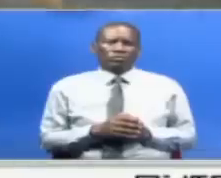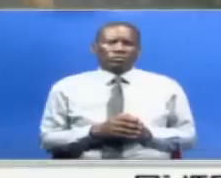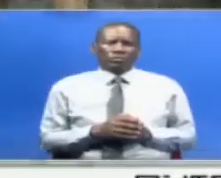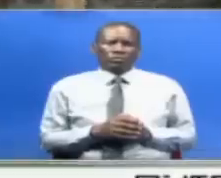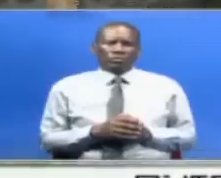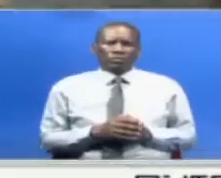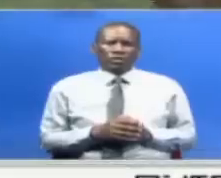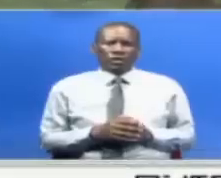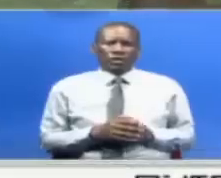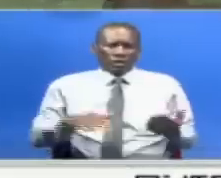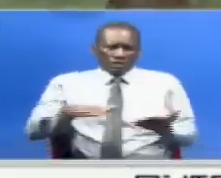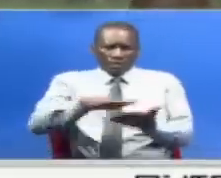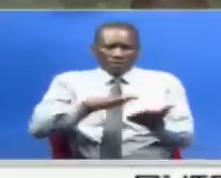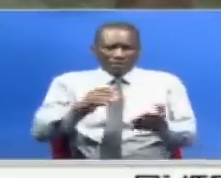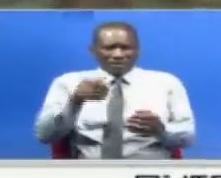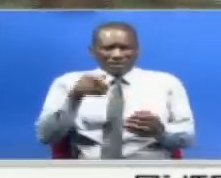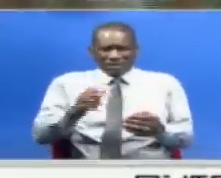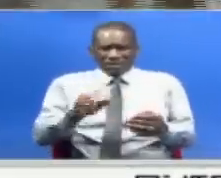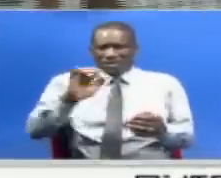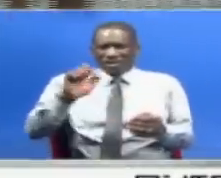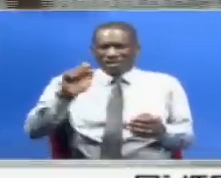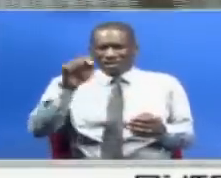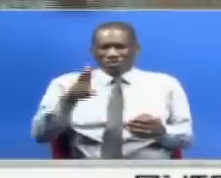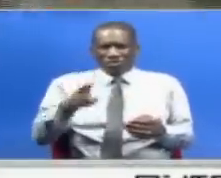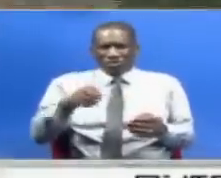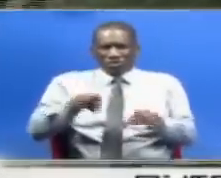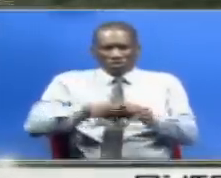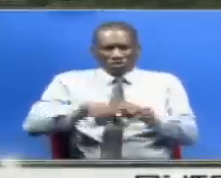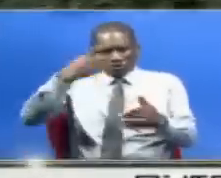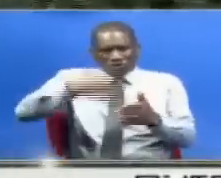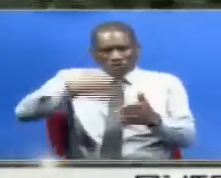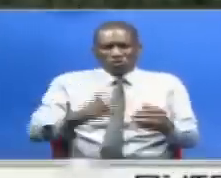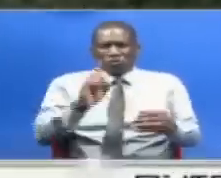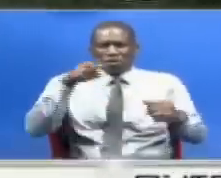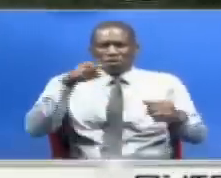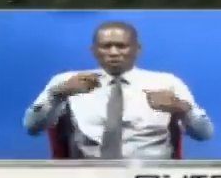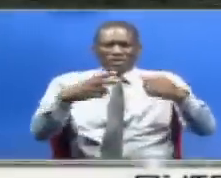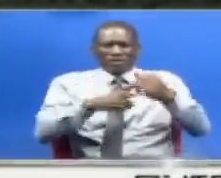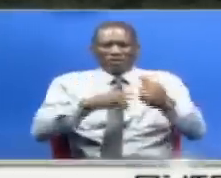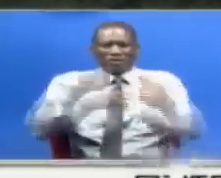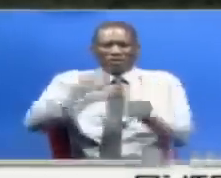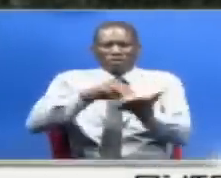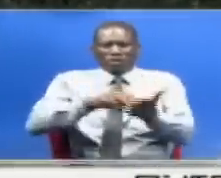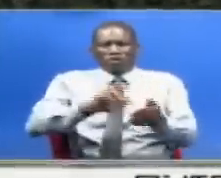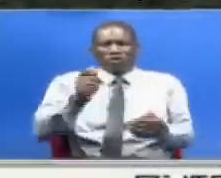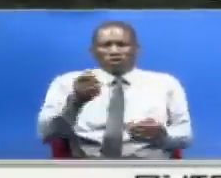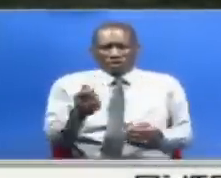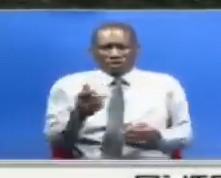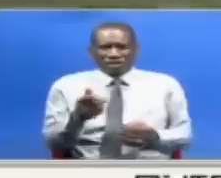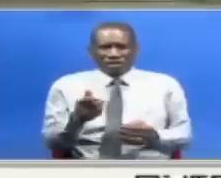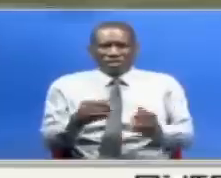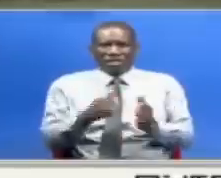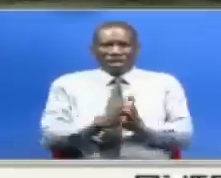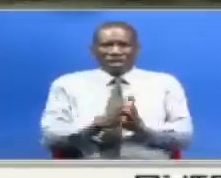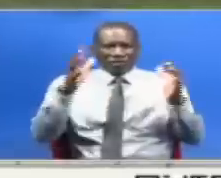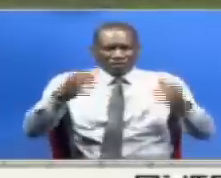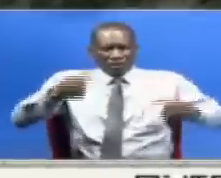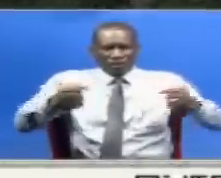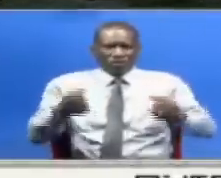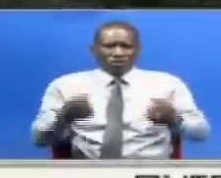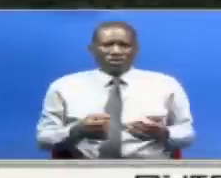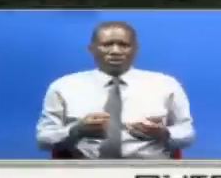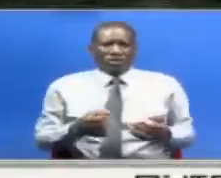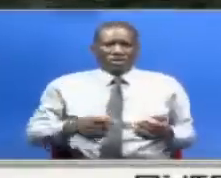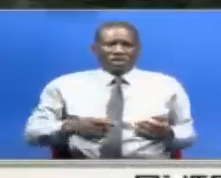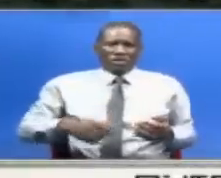The base version of Yetu, for instance, is priced at about 1.7 million Kenya shillings, while the bigger version is going